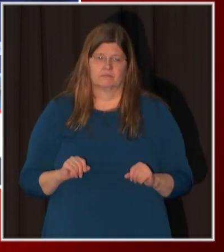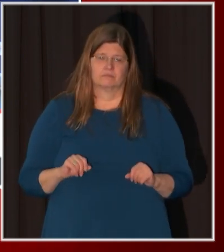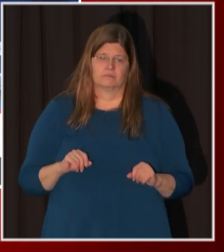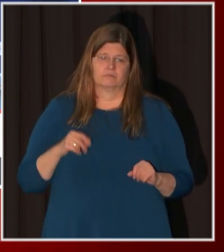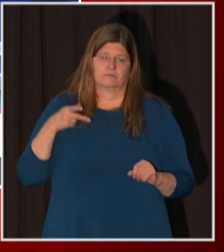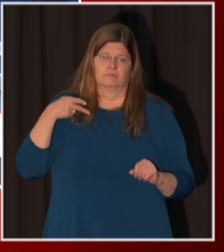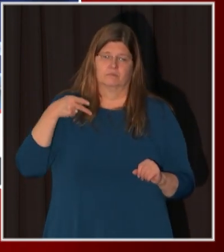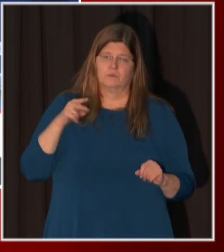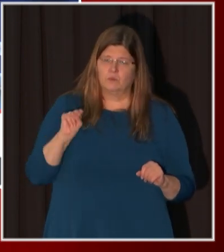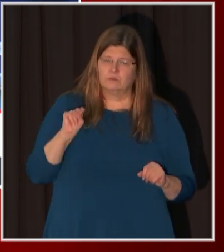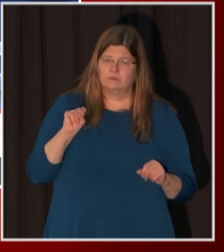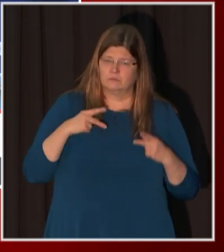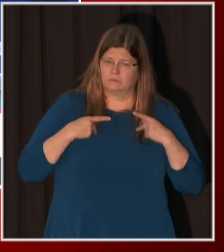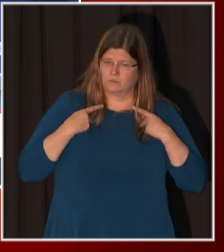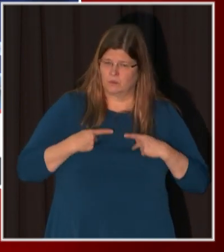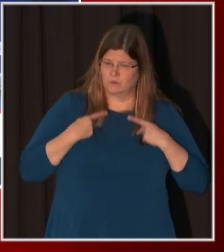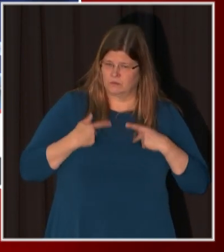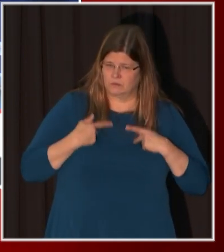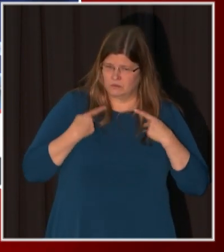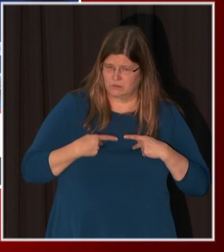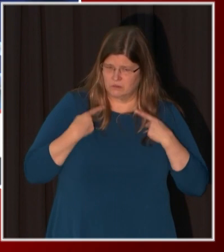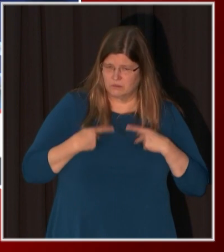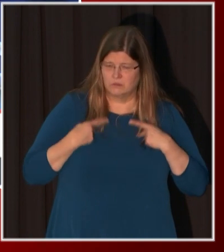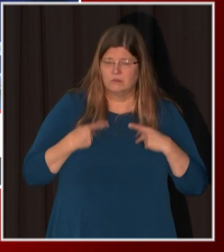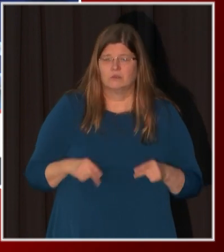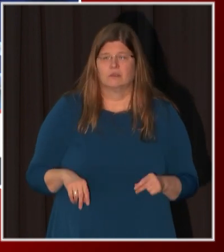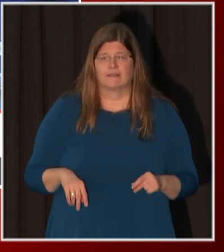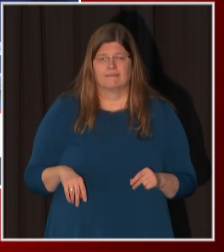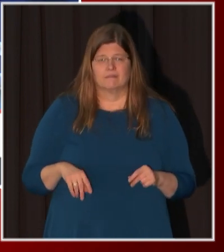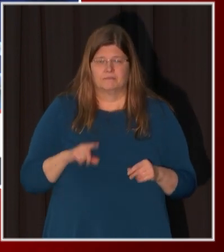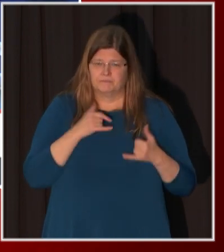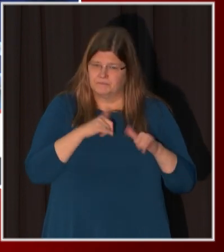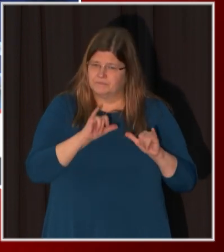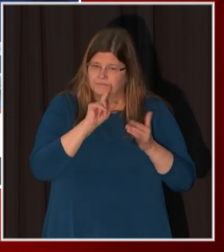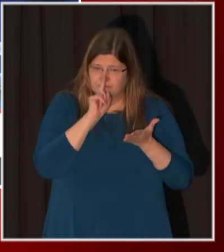and not being diagnosed as COVID in individuals.